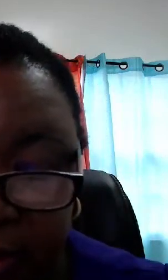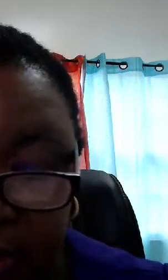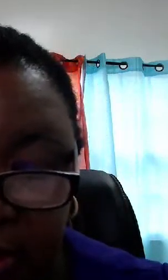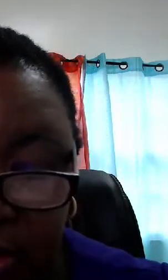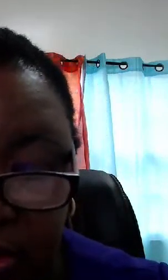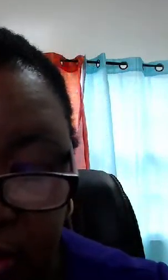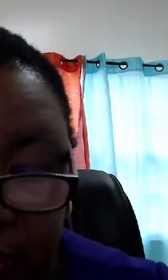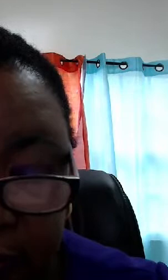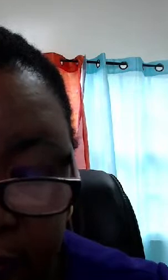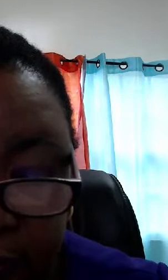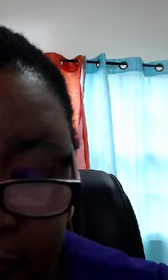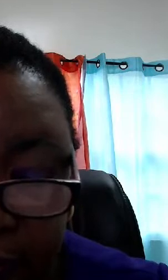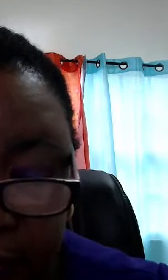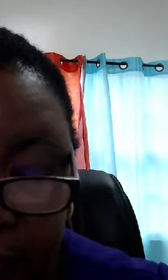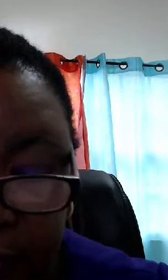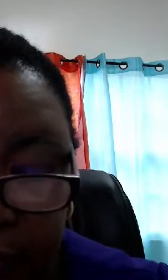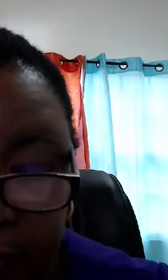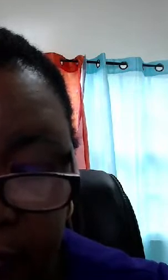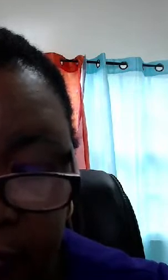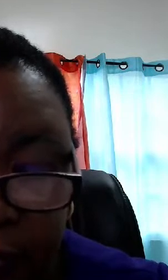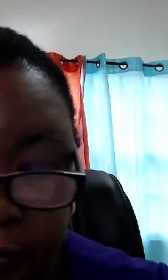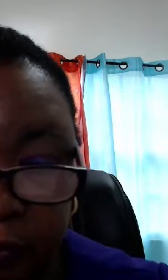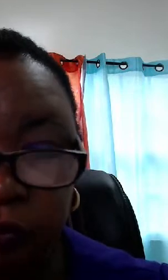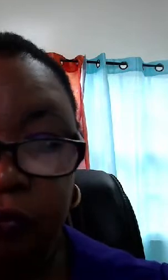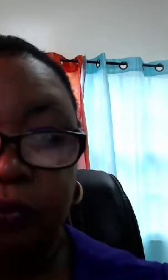my presentation.